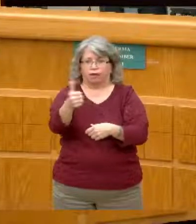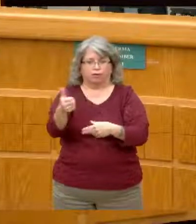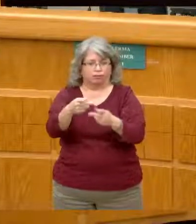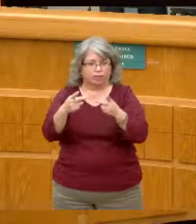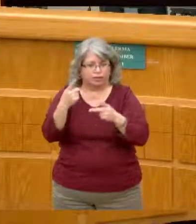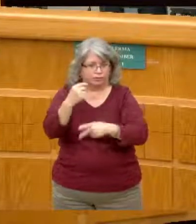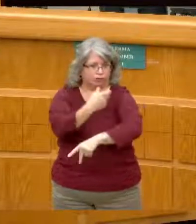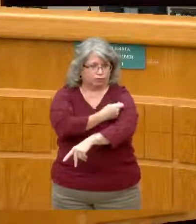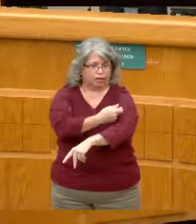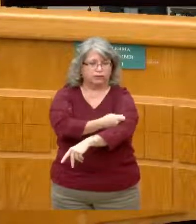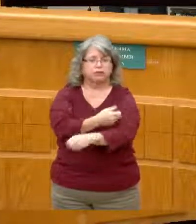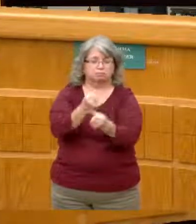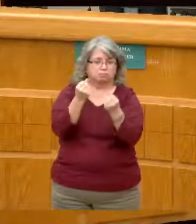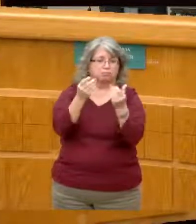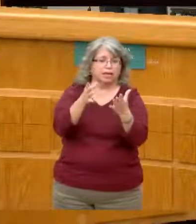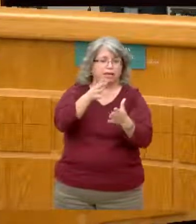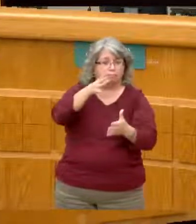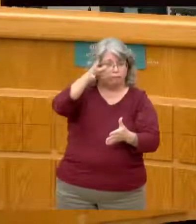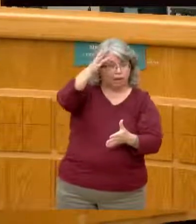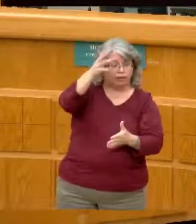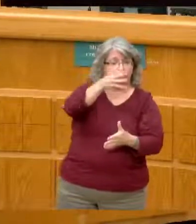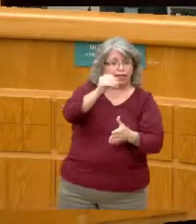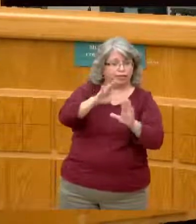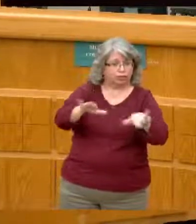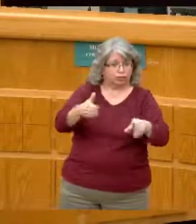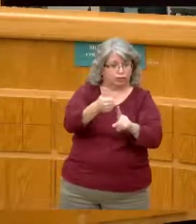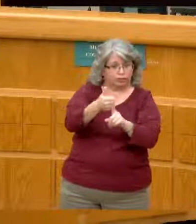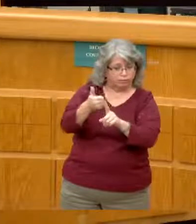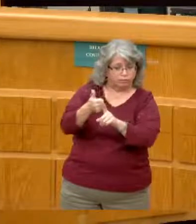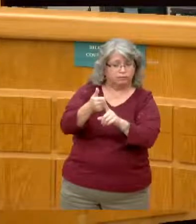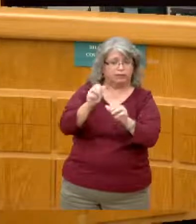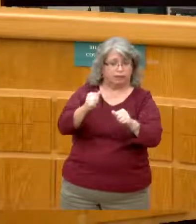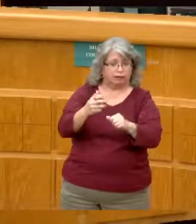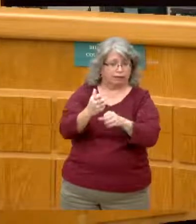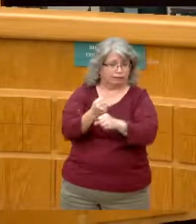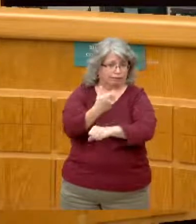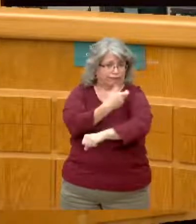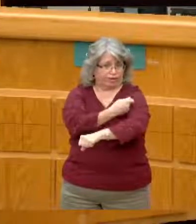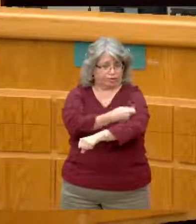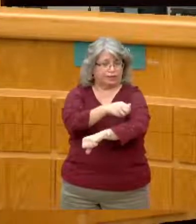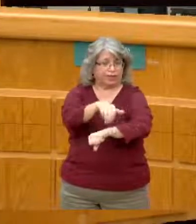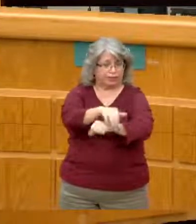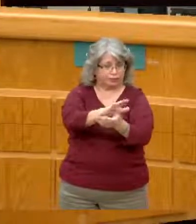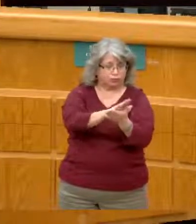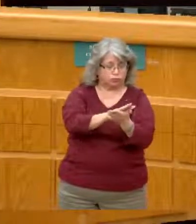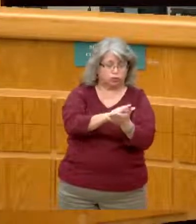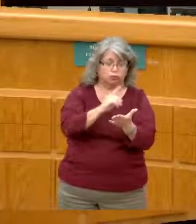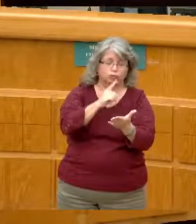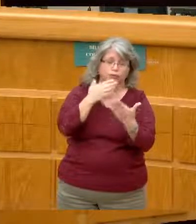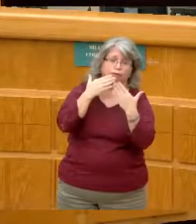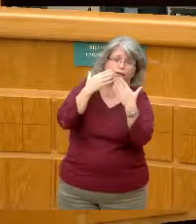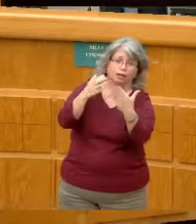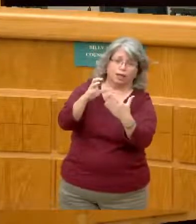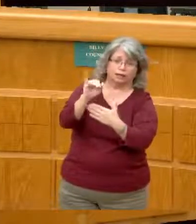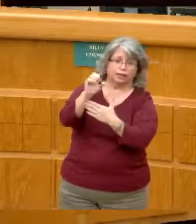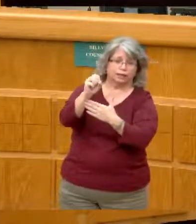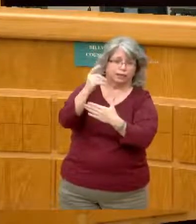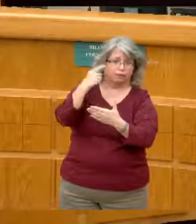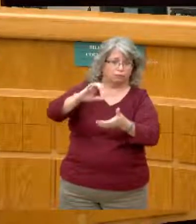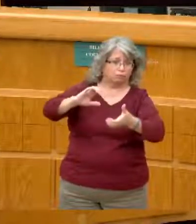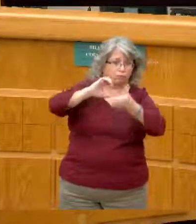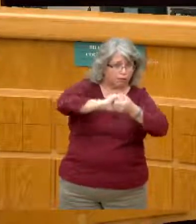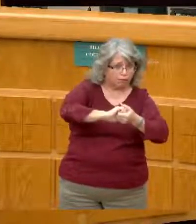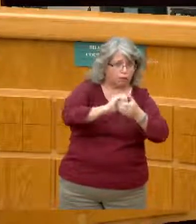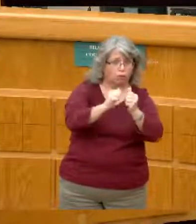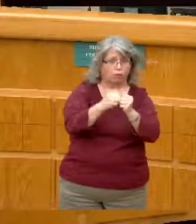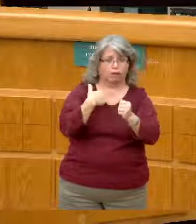are being able to take advantage of us being at the schools. We thank CCISD for working with us and allowing us to be in the